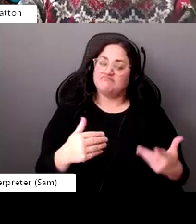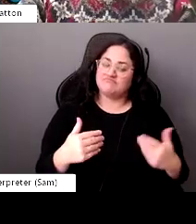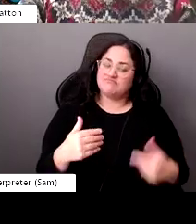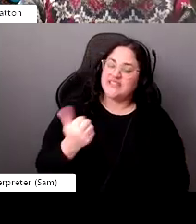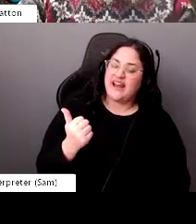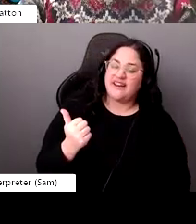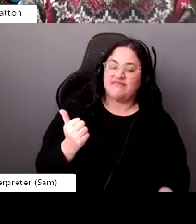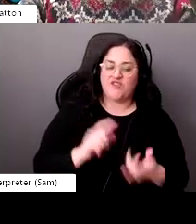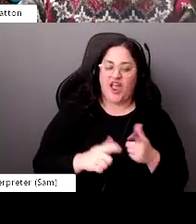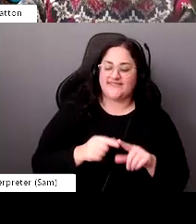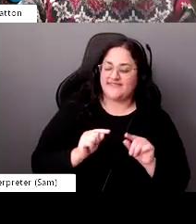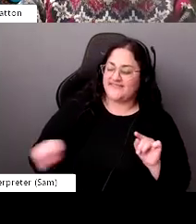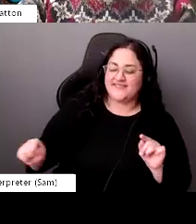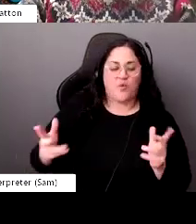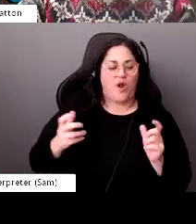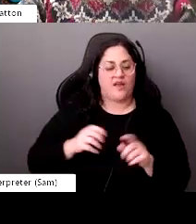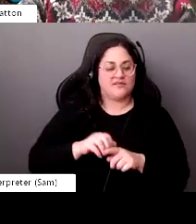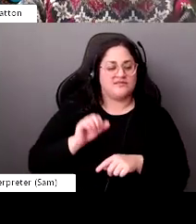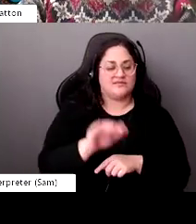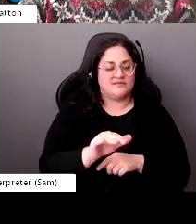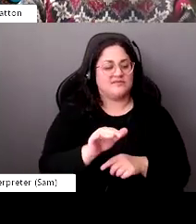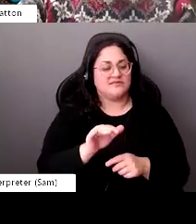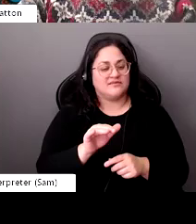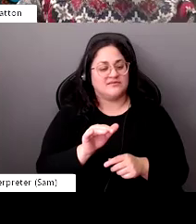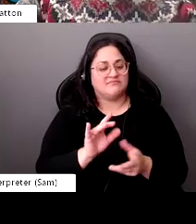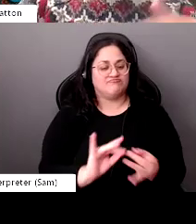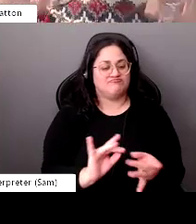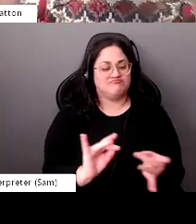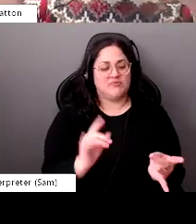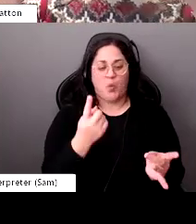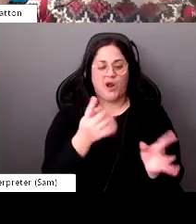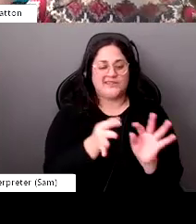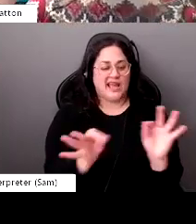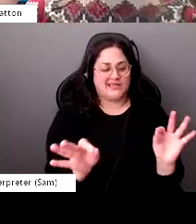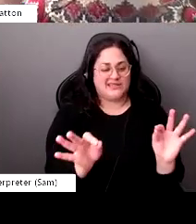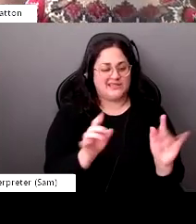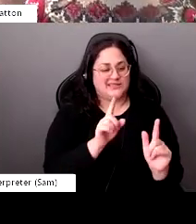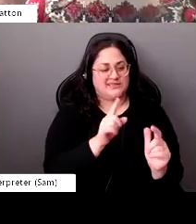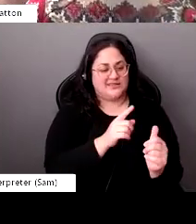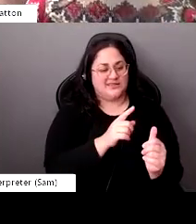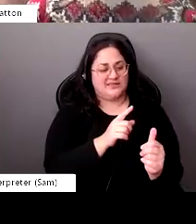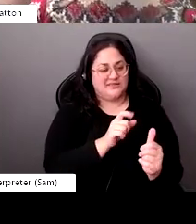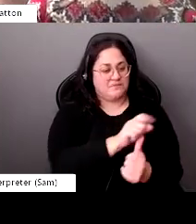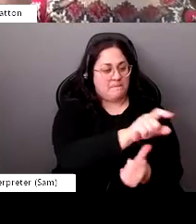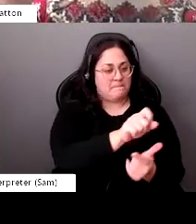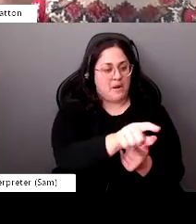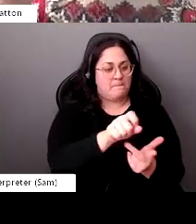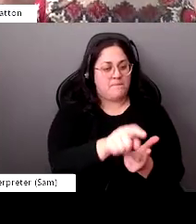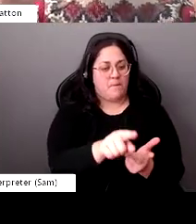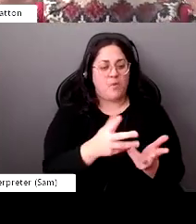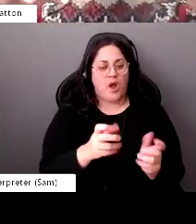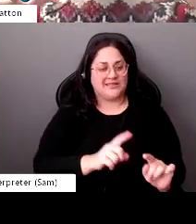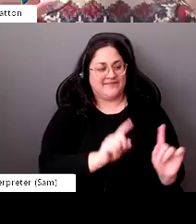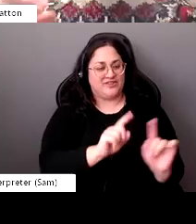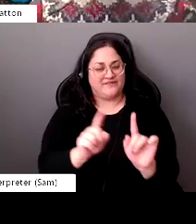no more than one sentence each. So, you know, you have 10 Christmas cards to send and you're